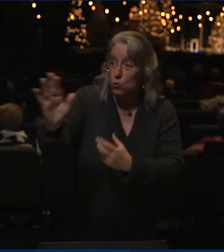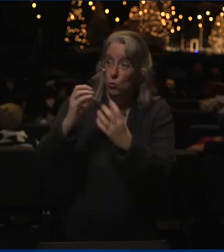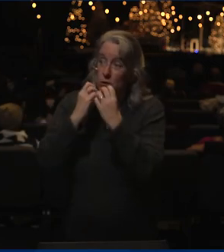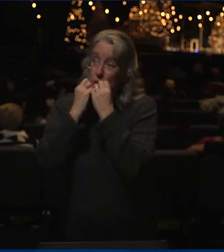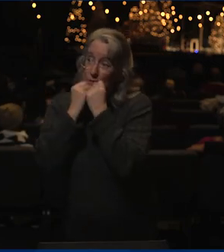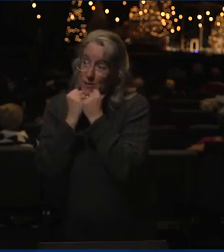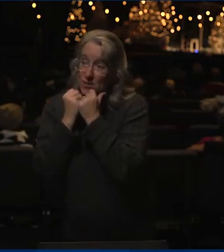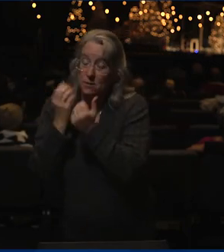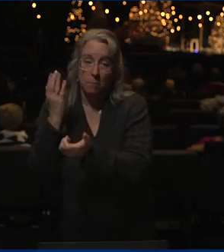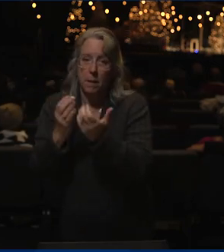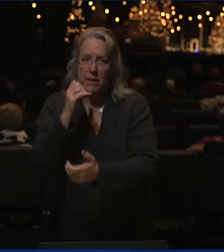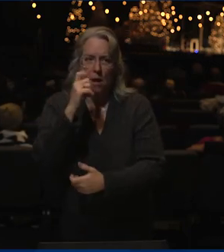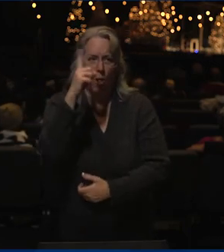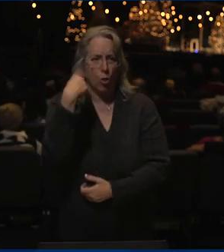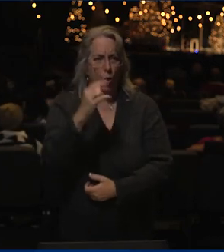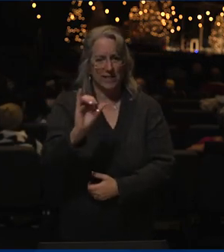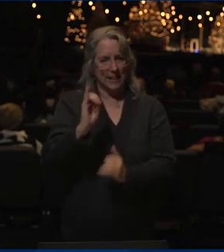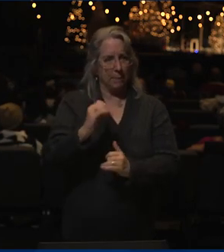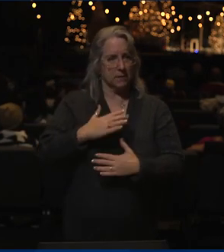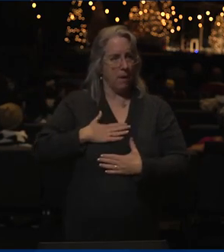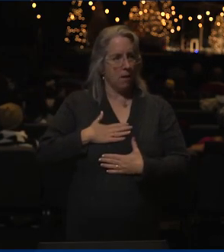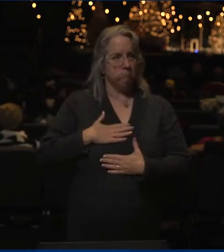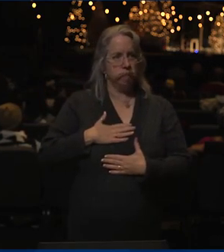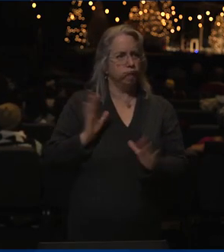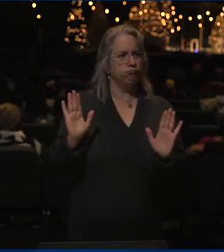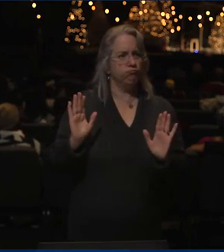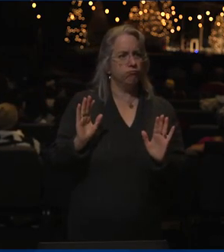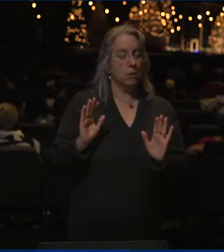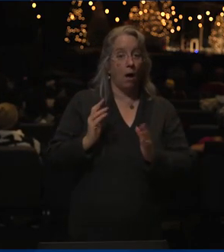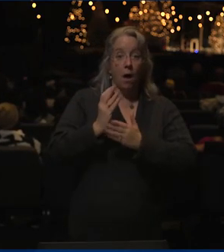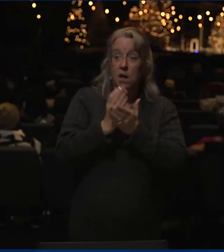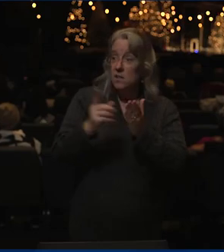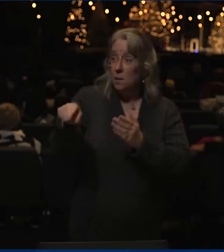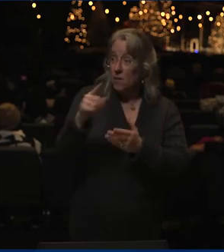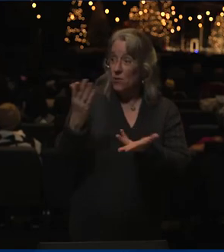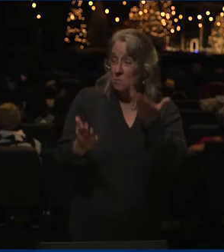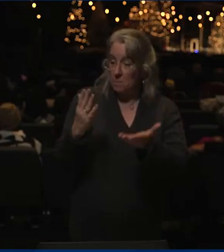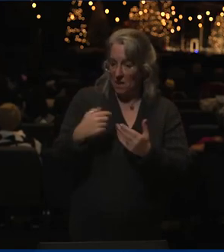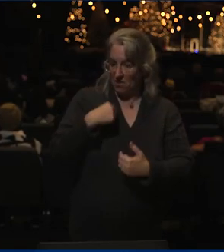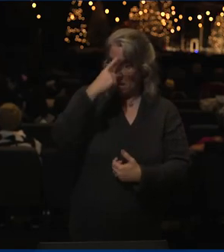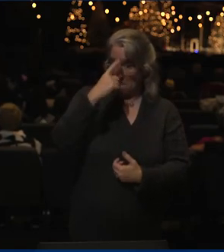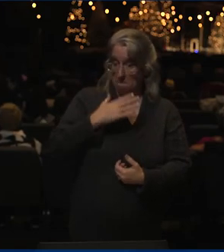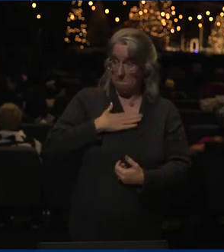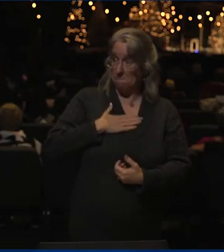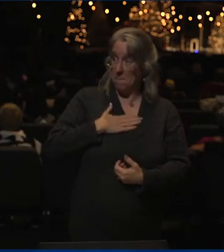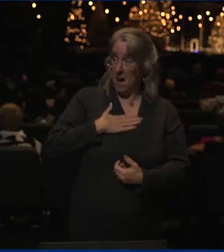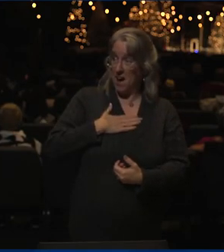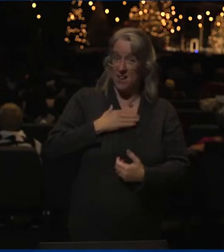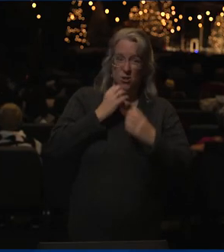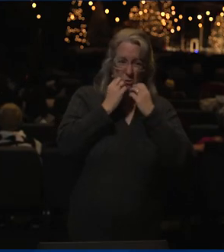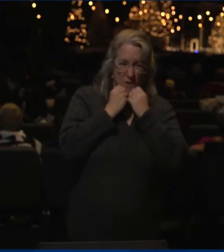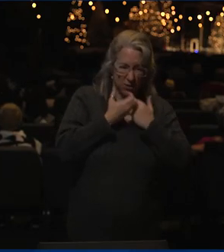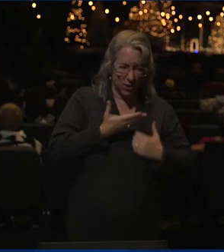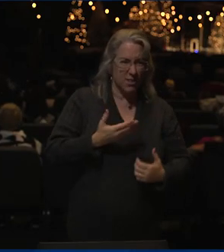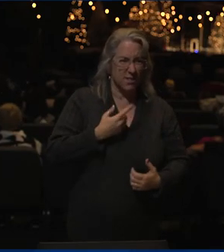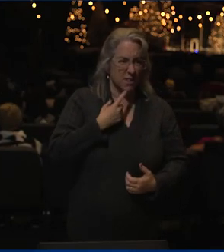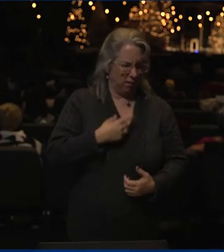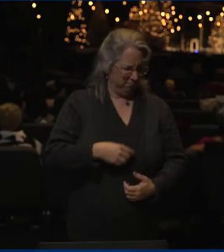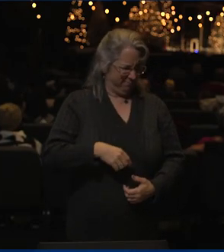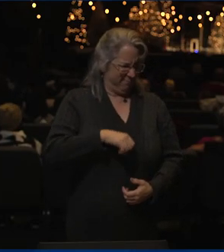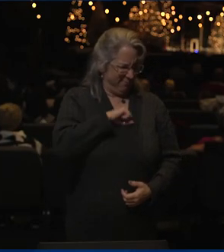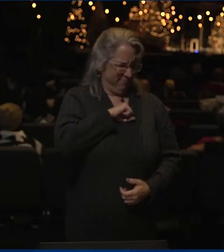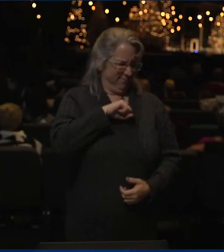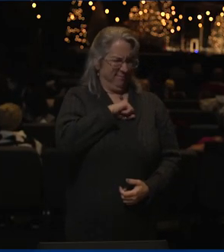look like my treasures, right? Some of you might be thinking about my treasures. Those are not treasures,